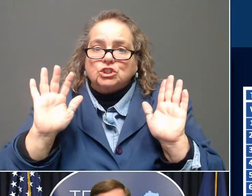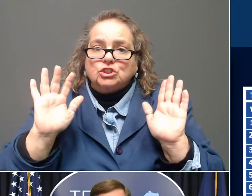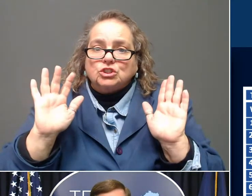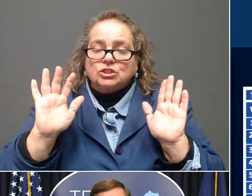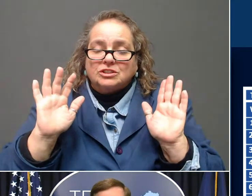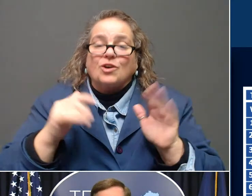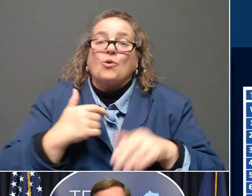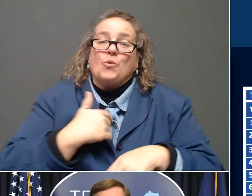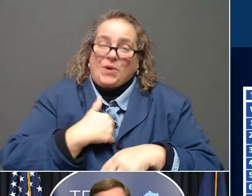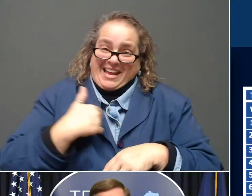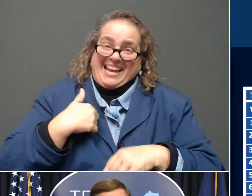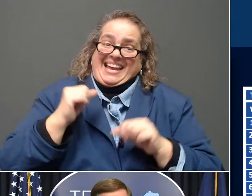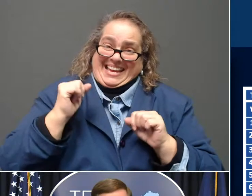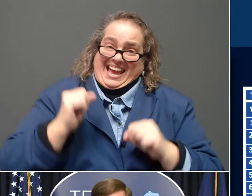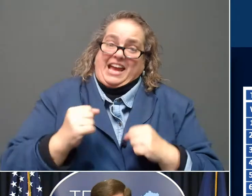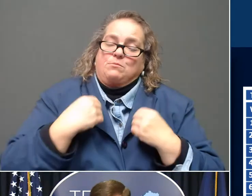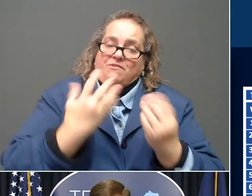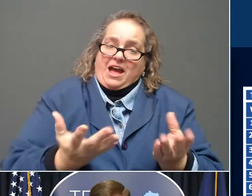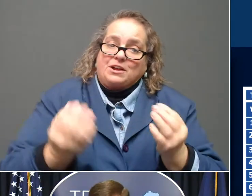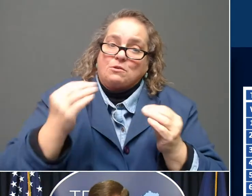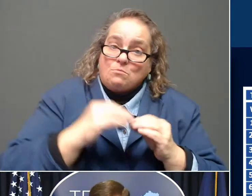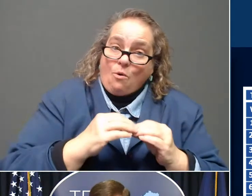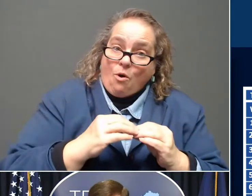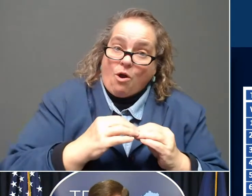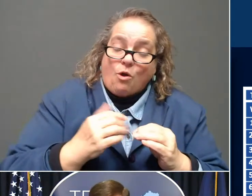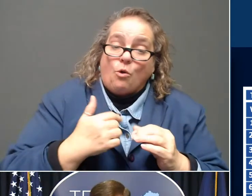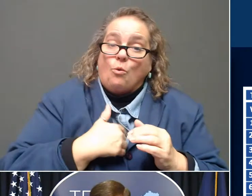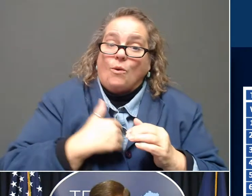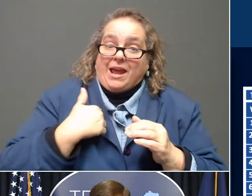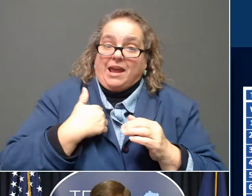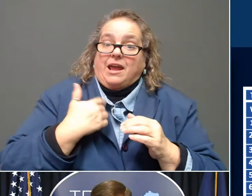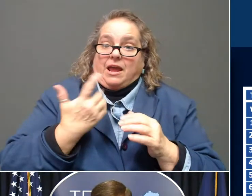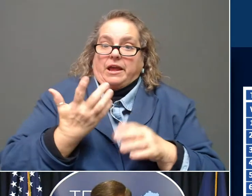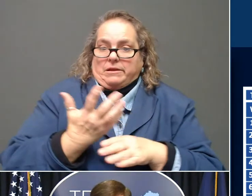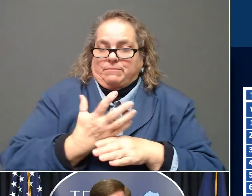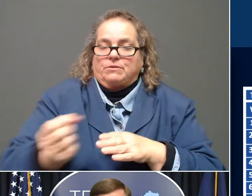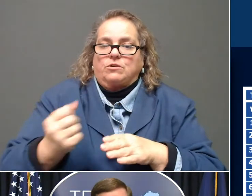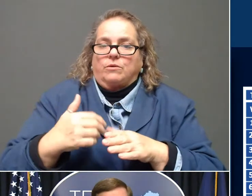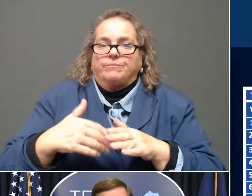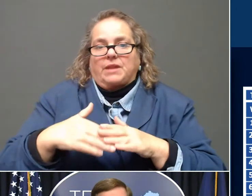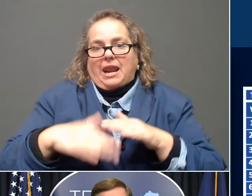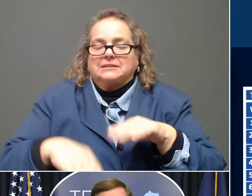this today because with the new amount that we got this week,